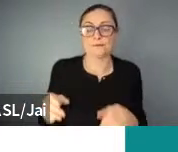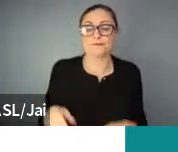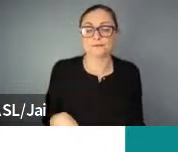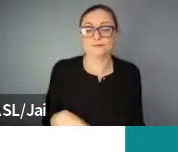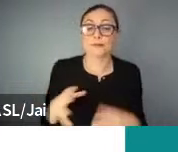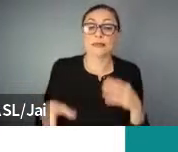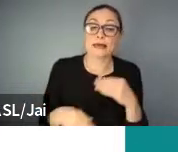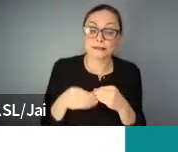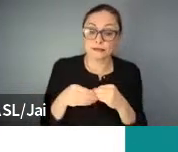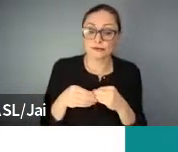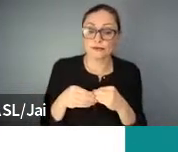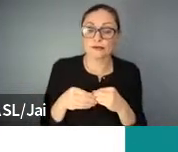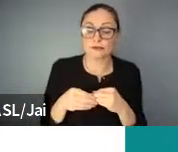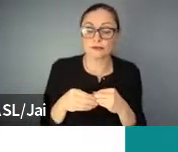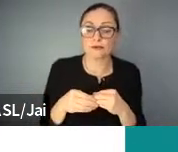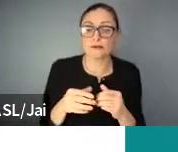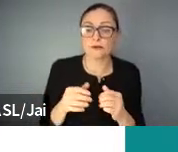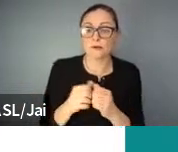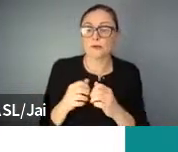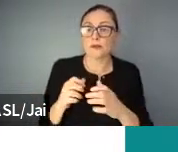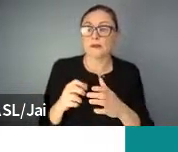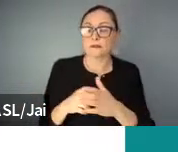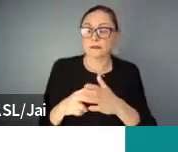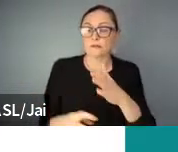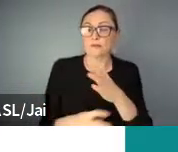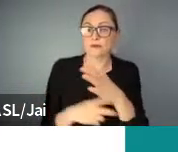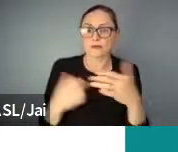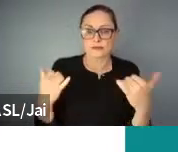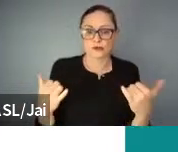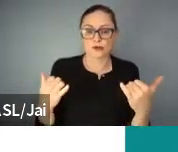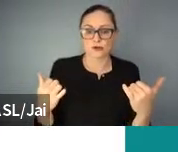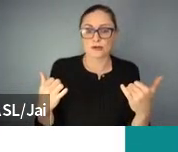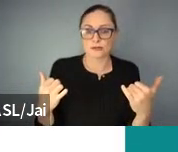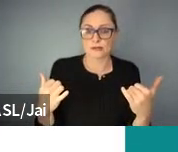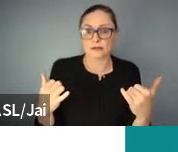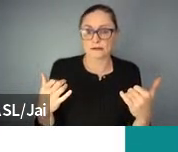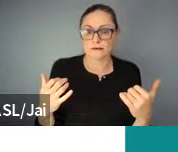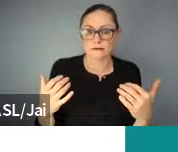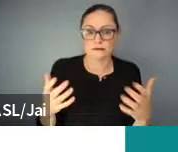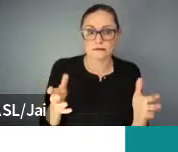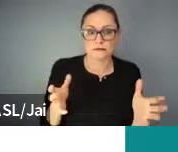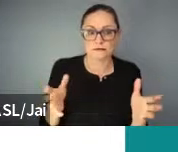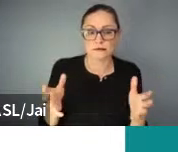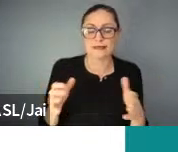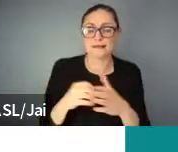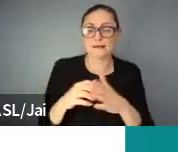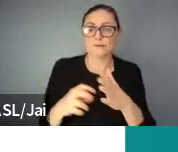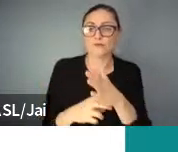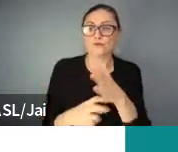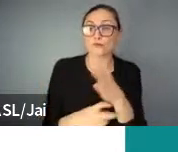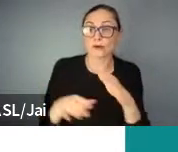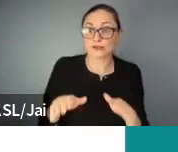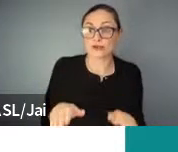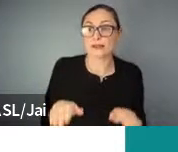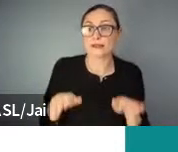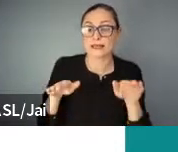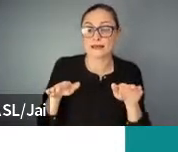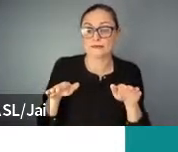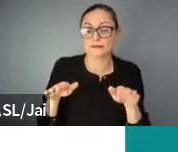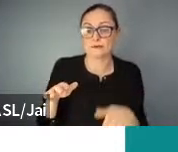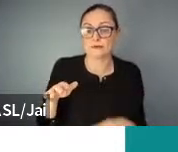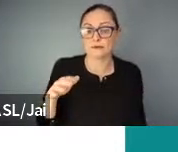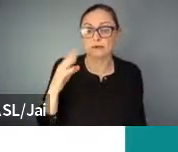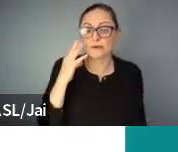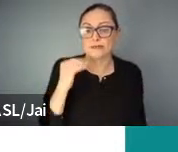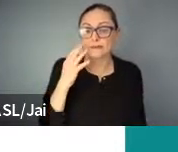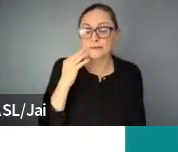Additionally, with the bridge as it currently sits in the bridge lift, we experience on